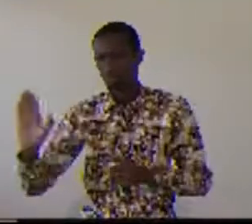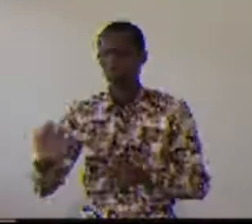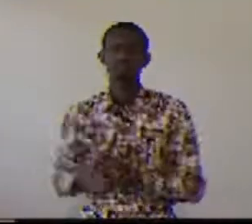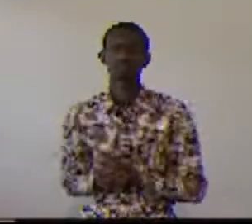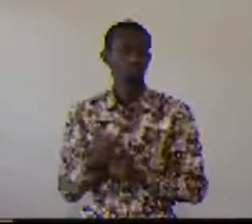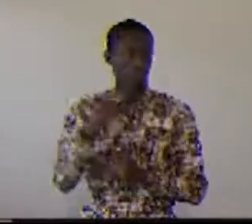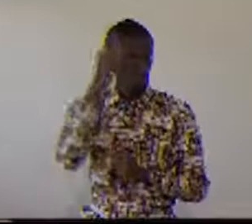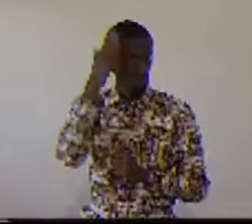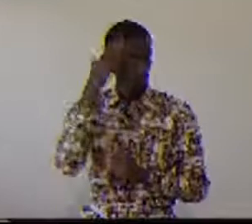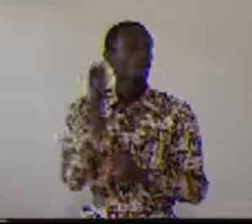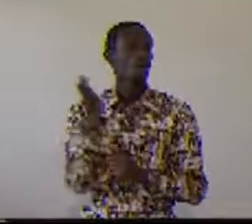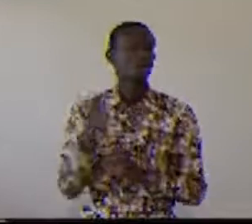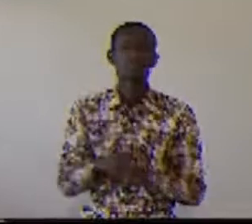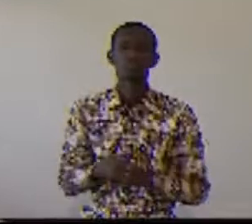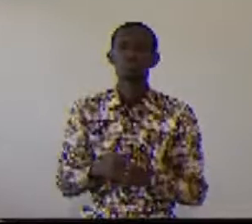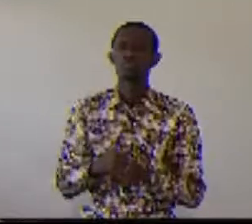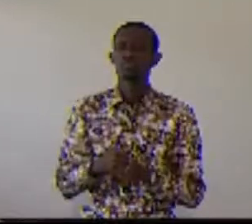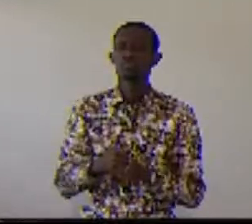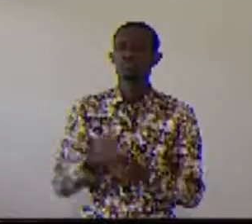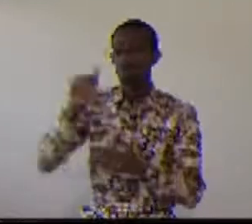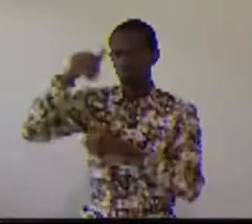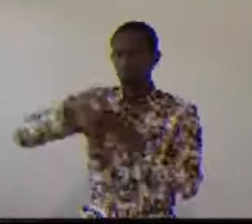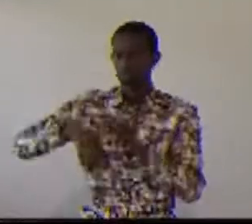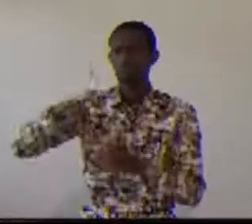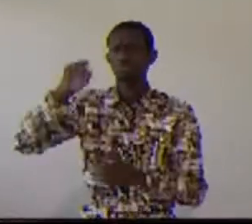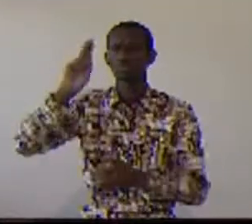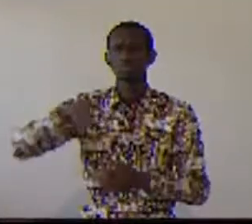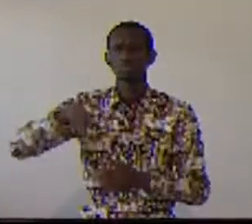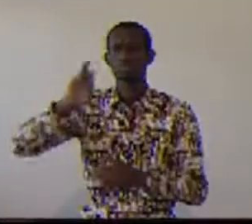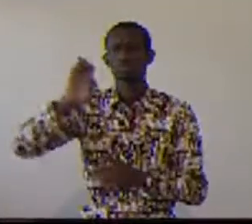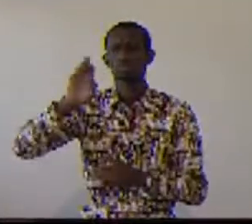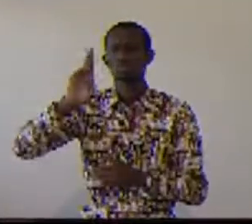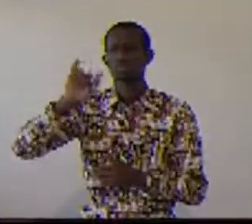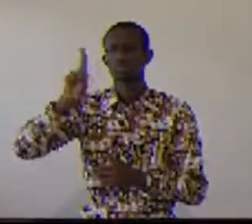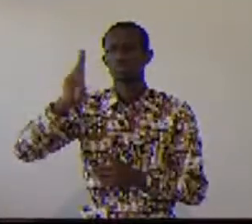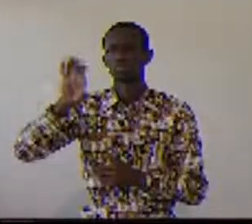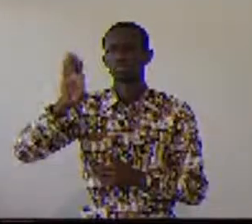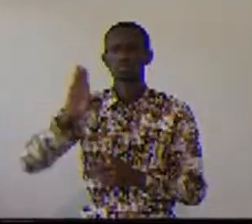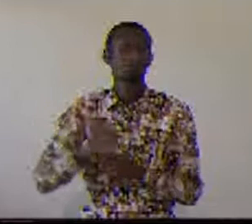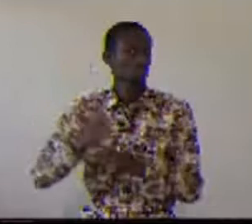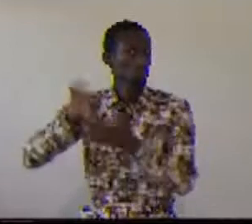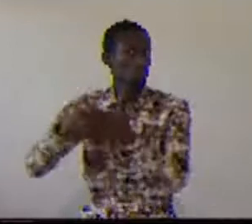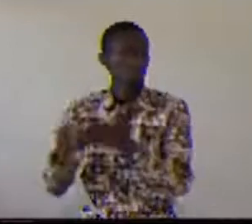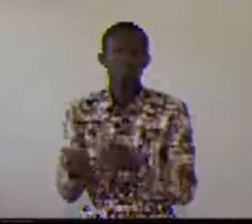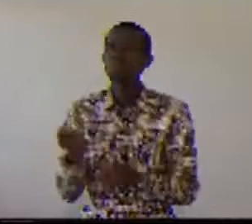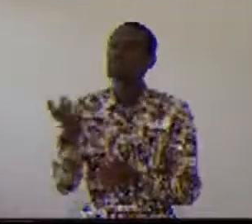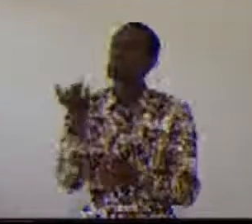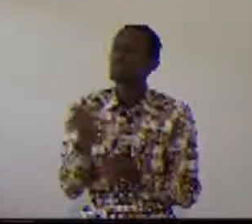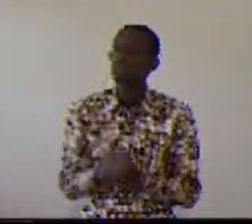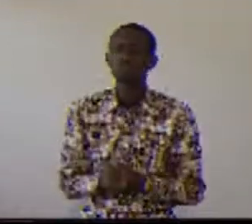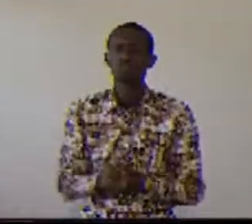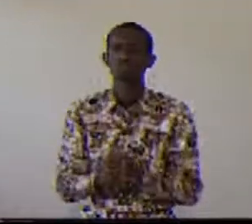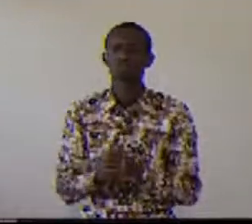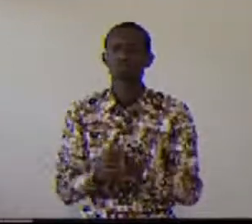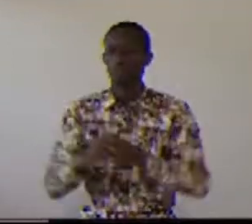periodic table we have metals and non-metals, of course with metalloids. But when we talk